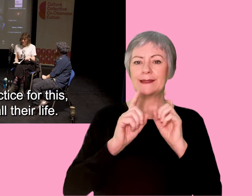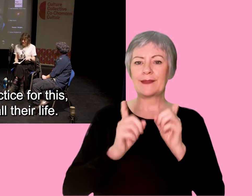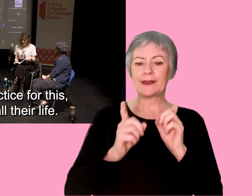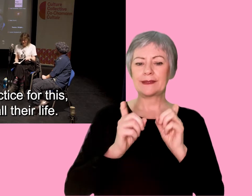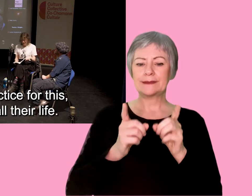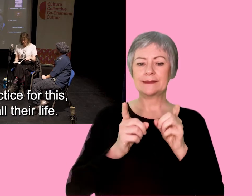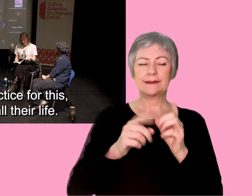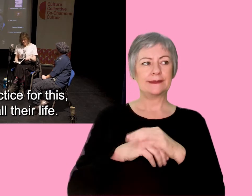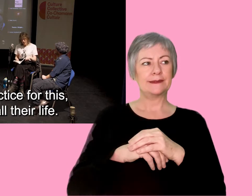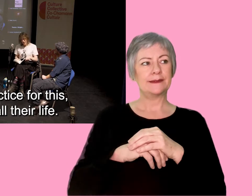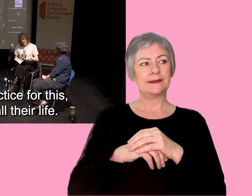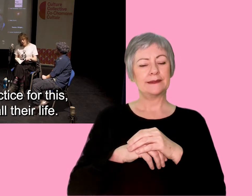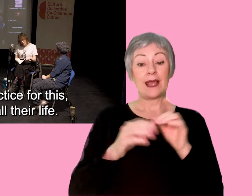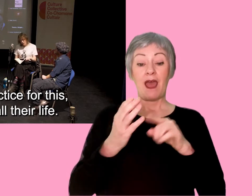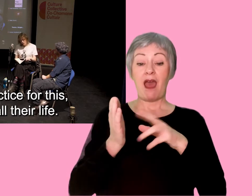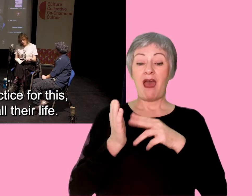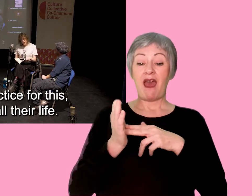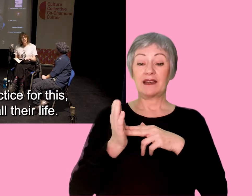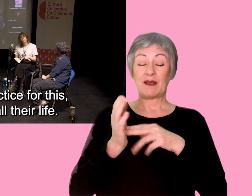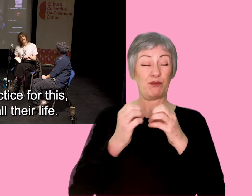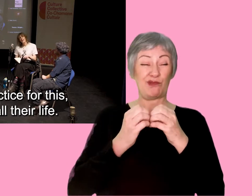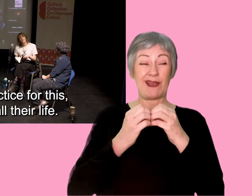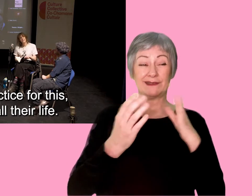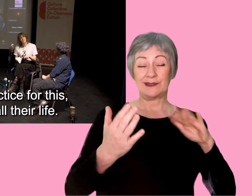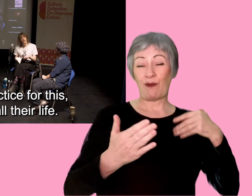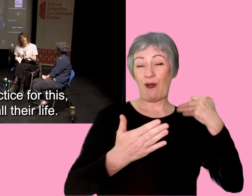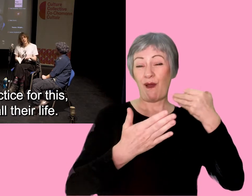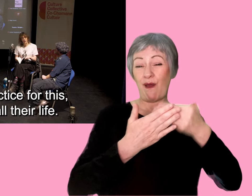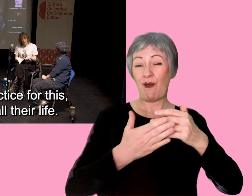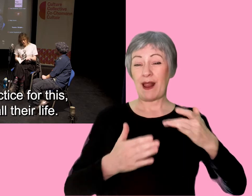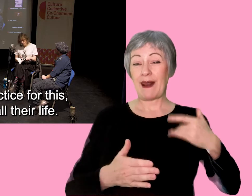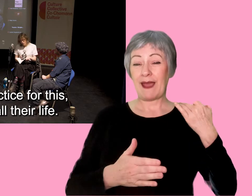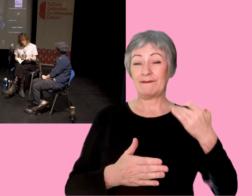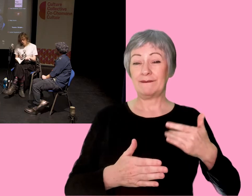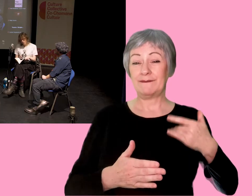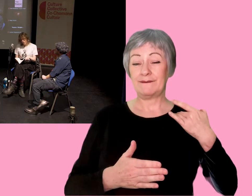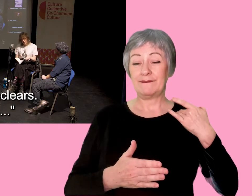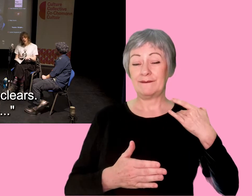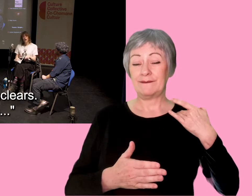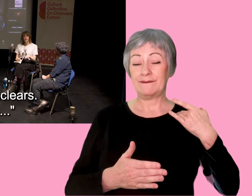for this, and Anne is practised all their life.